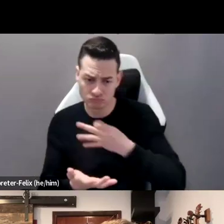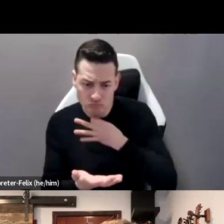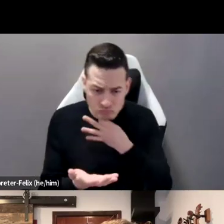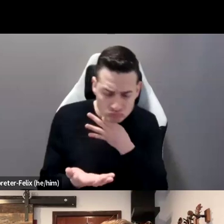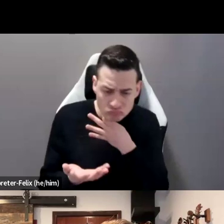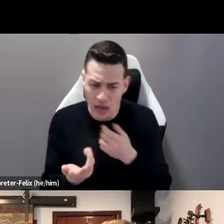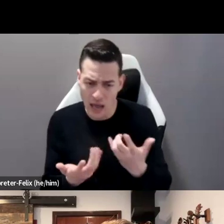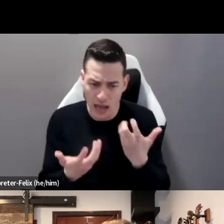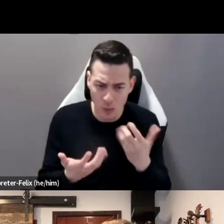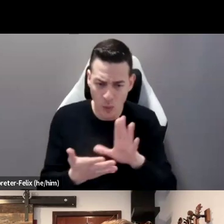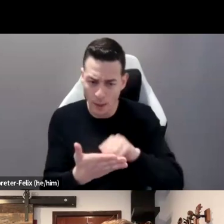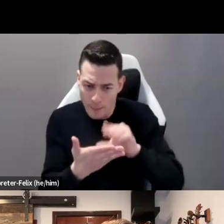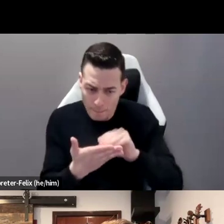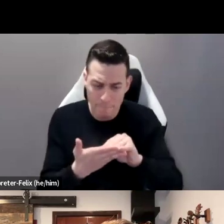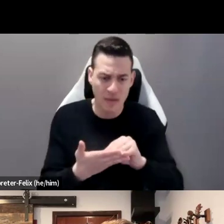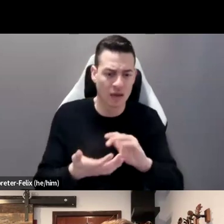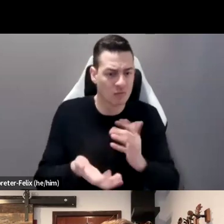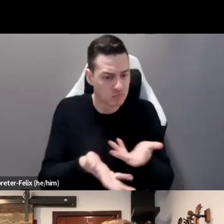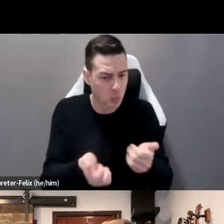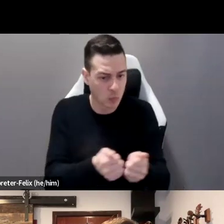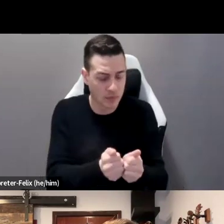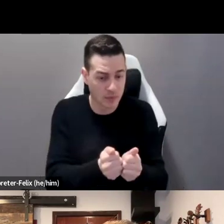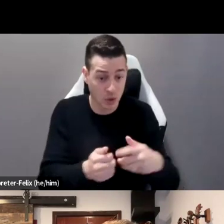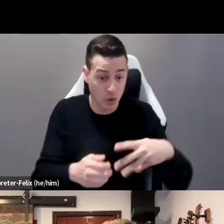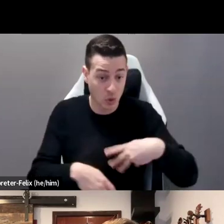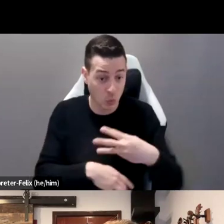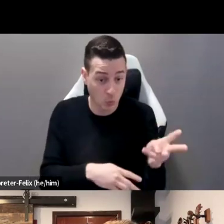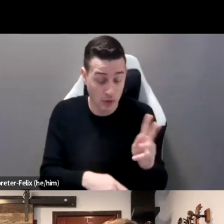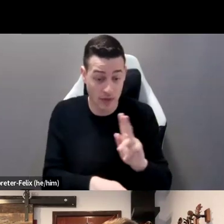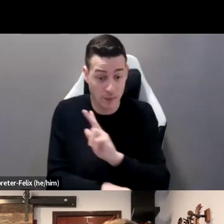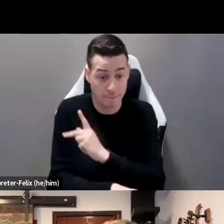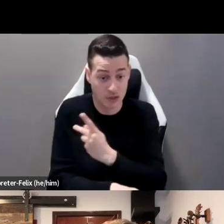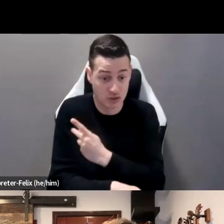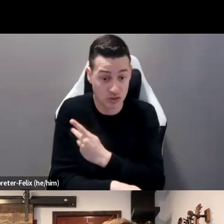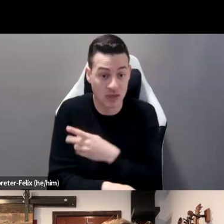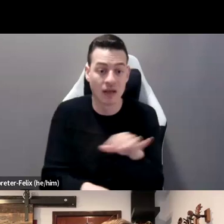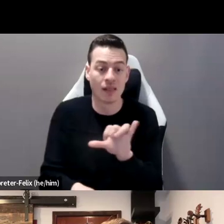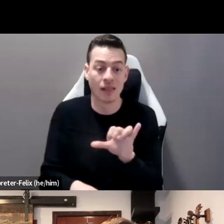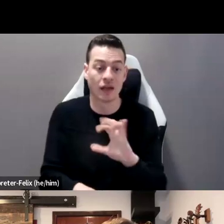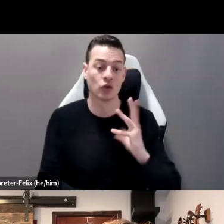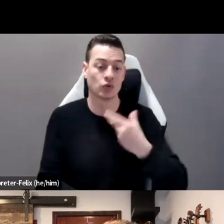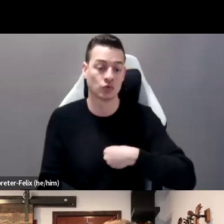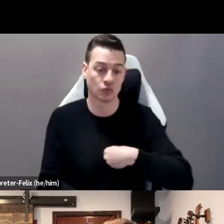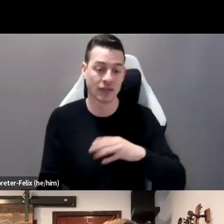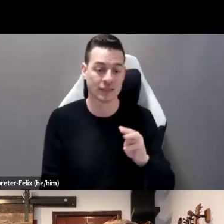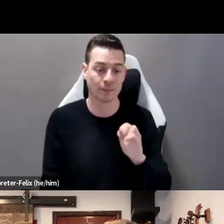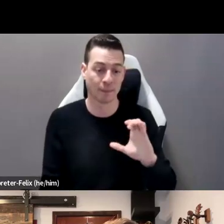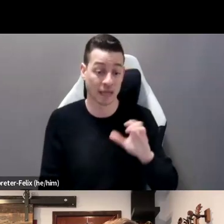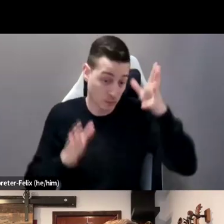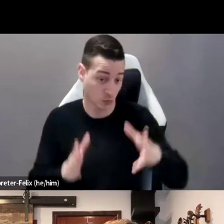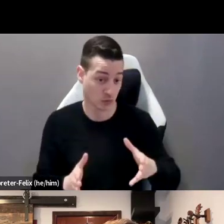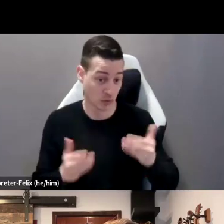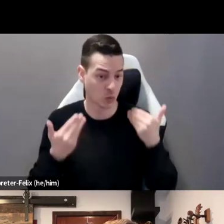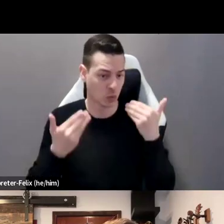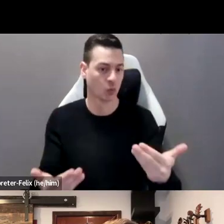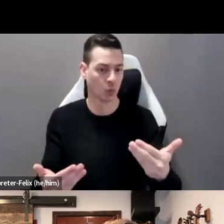bit more training, for instance, giving like a transmasculine person a pap smear. You wouldn't want a regular